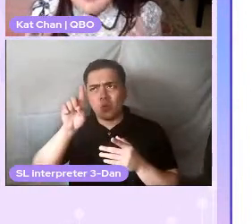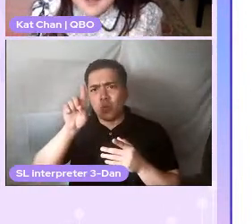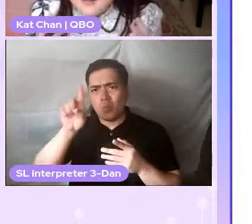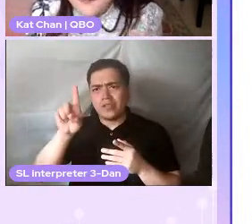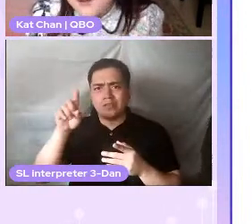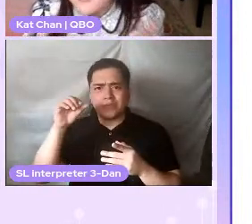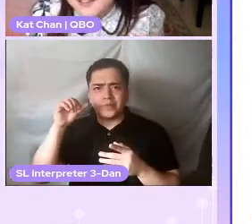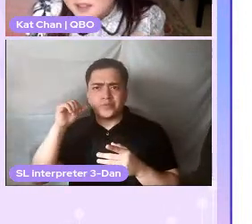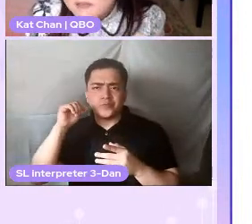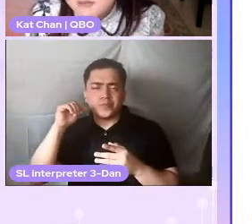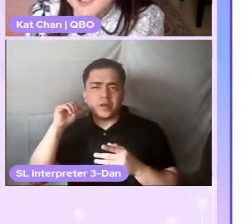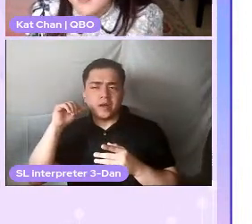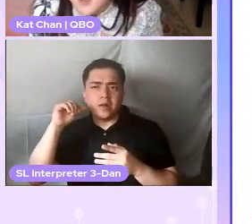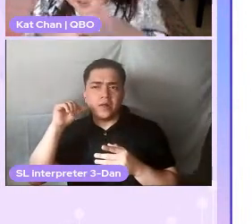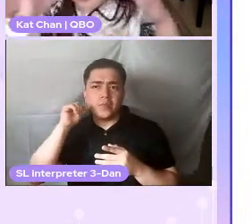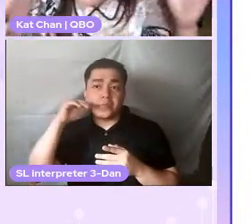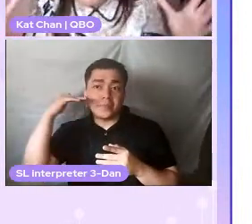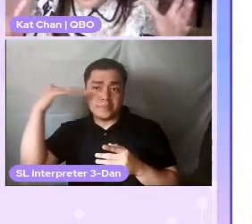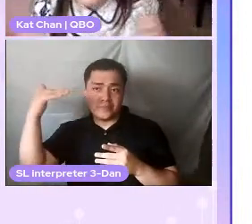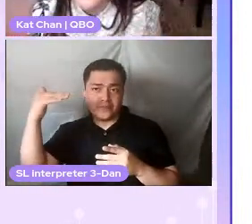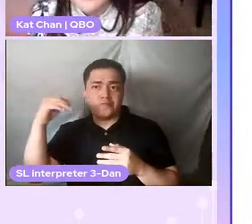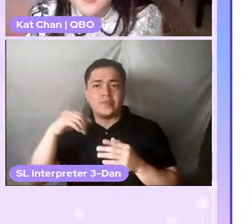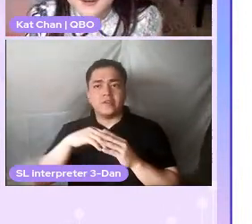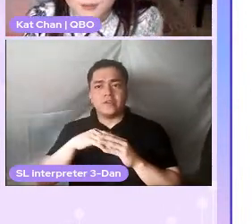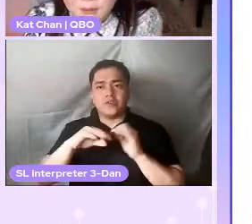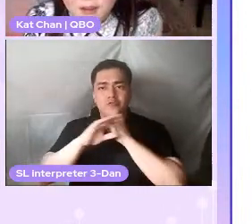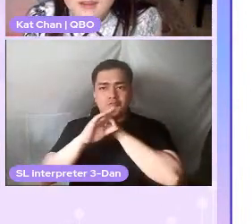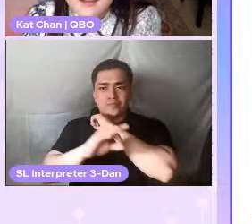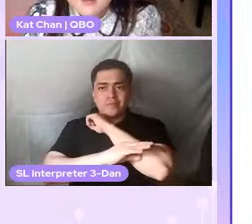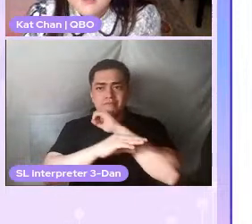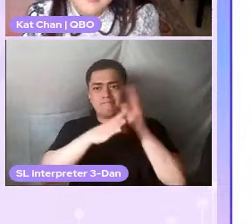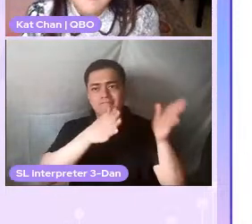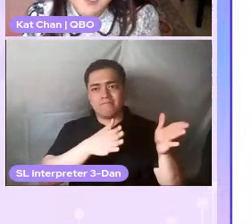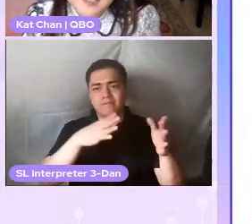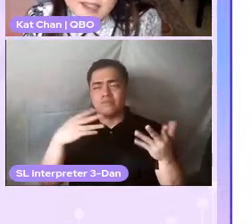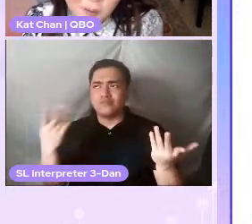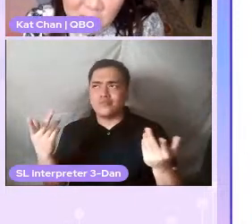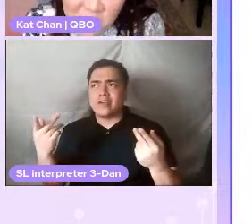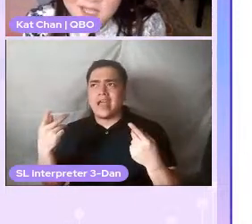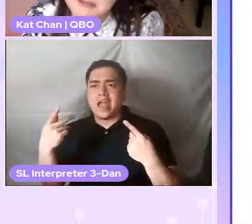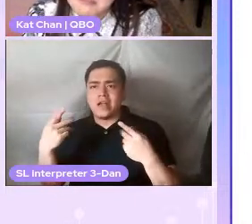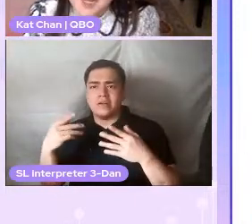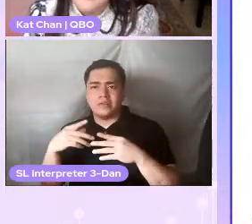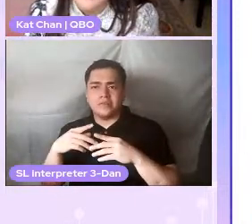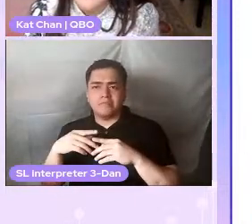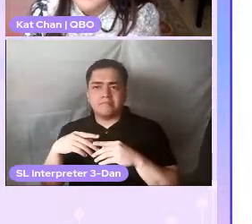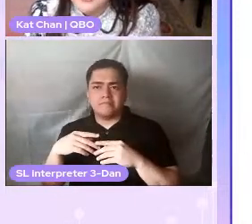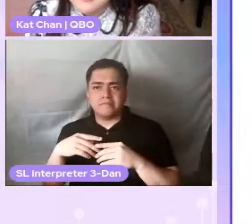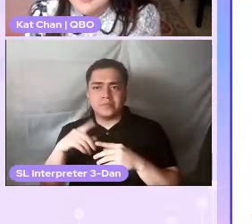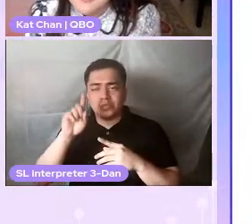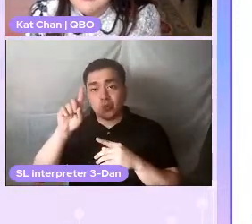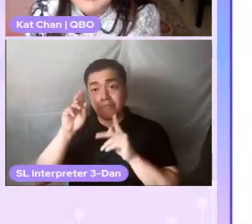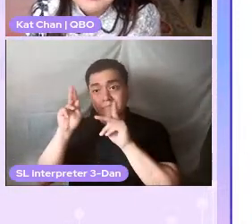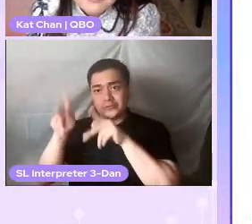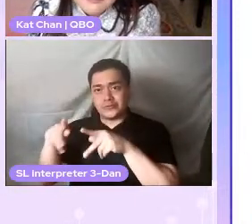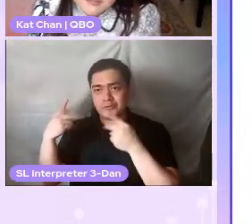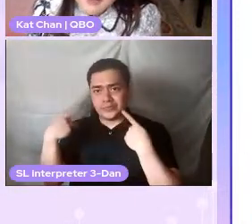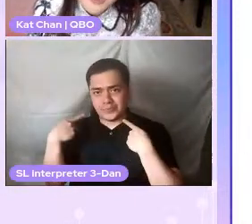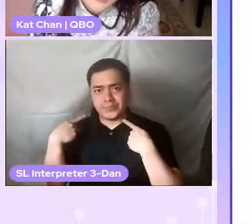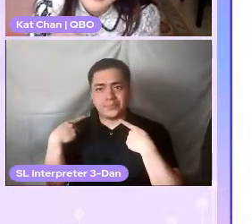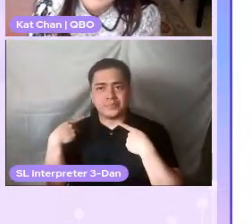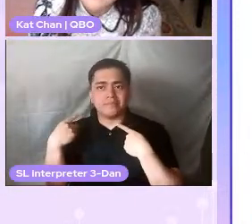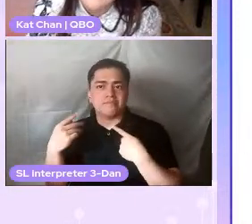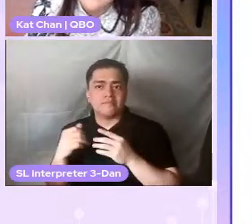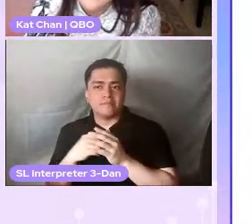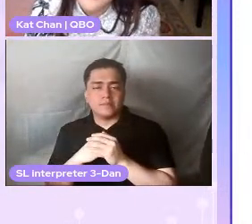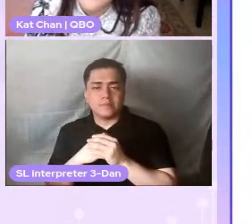all female founded teams, meaning lahat ng mga boss are women, that's even less than 1% pa nga, right?